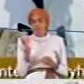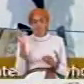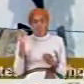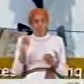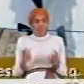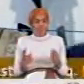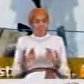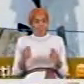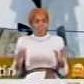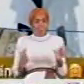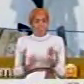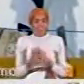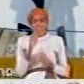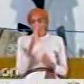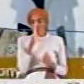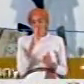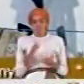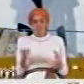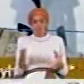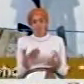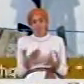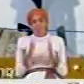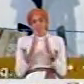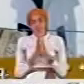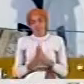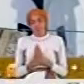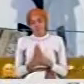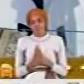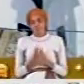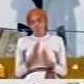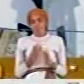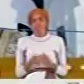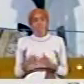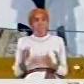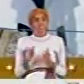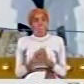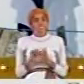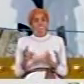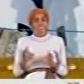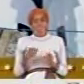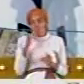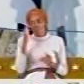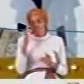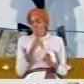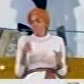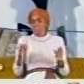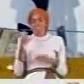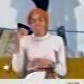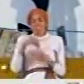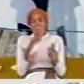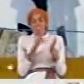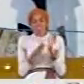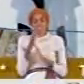here. Pray. That tomorrow will be greater in your life. In Jesus' name we pray.